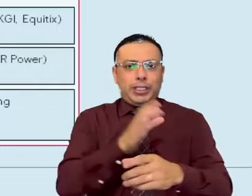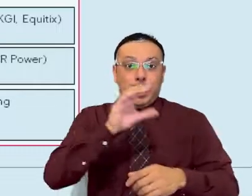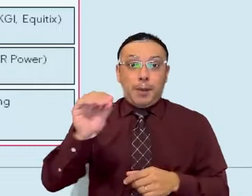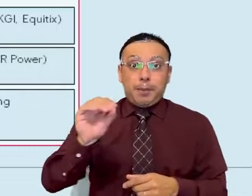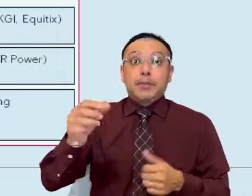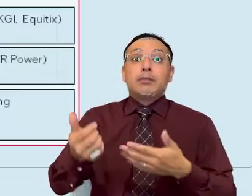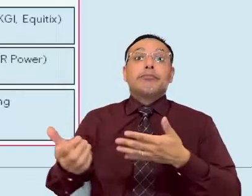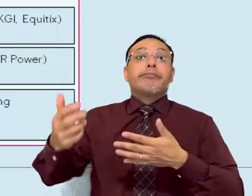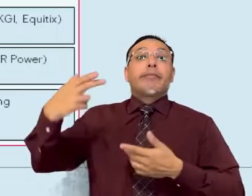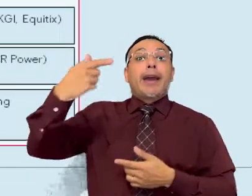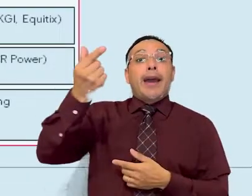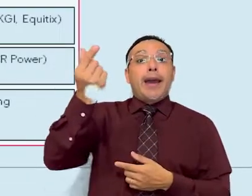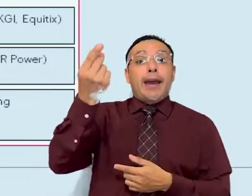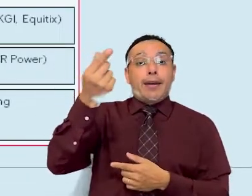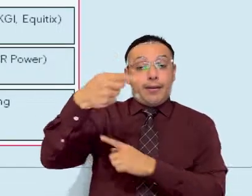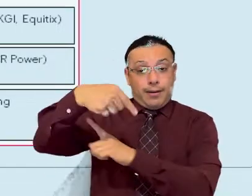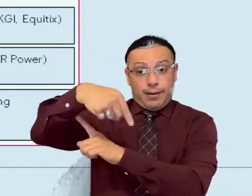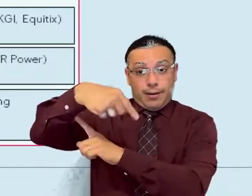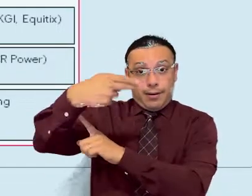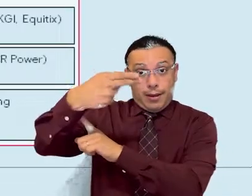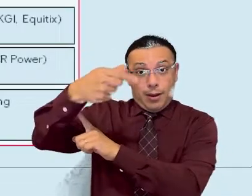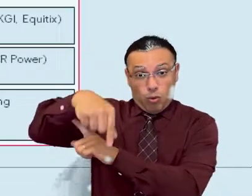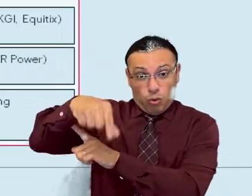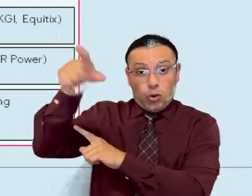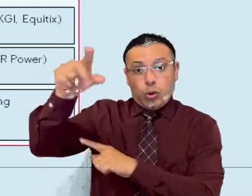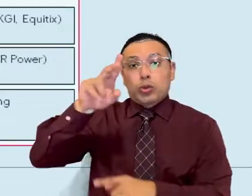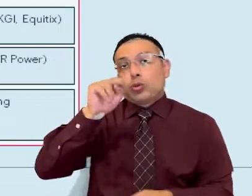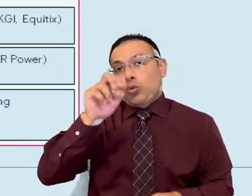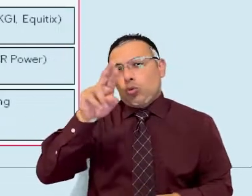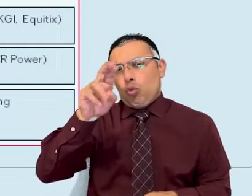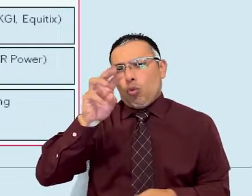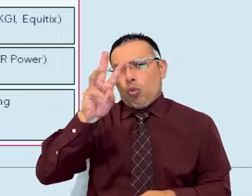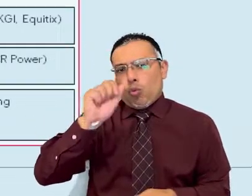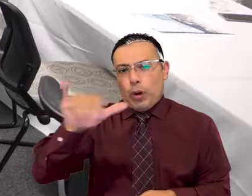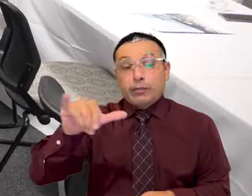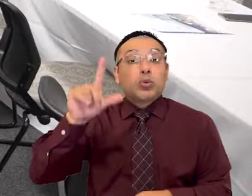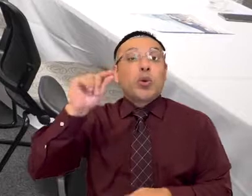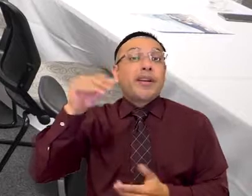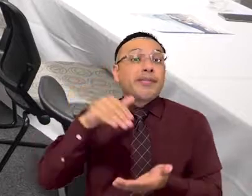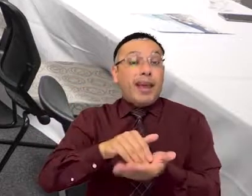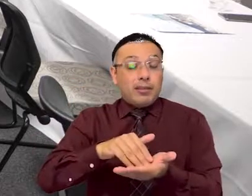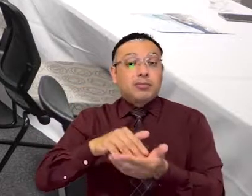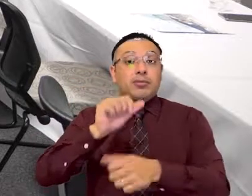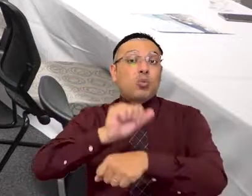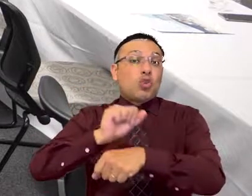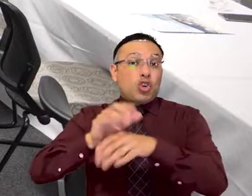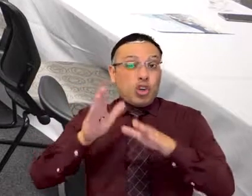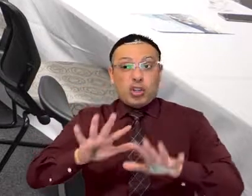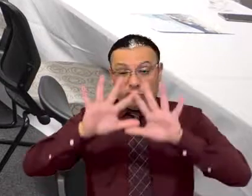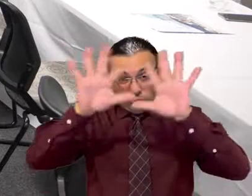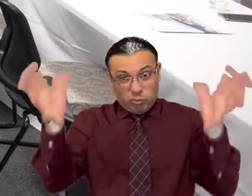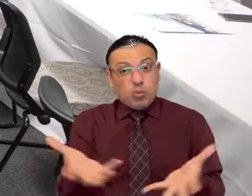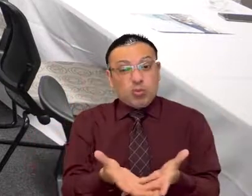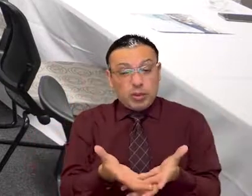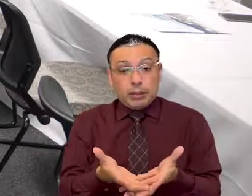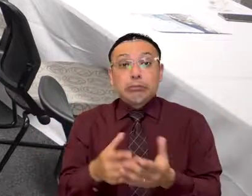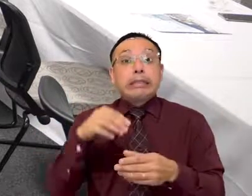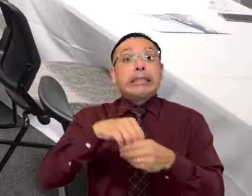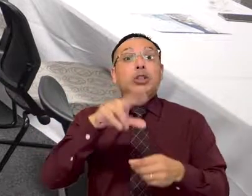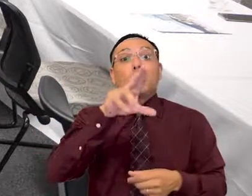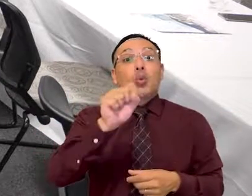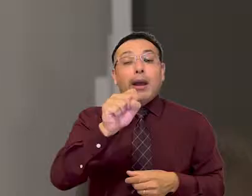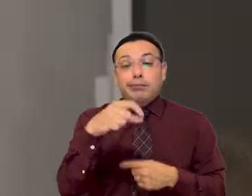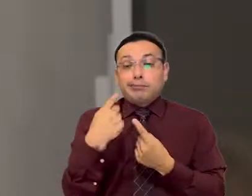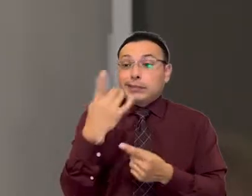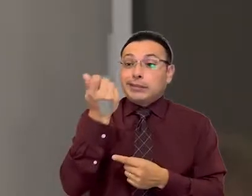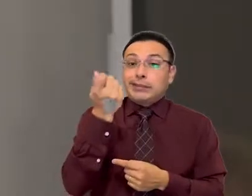30 countries, and we have approximately 20,000 employees worldwide. We've been in the US since the 1980s, with